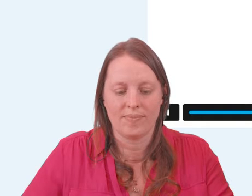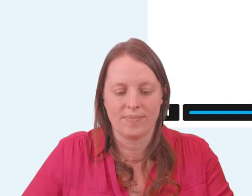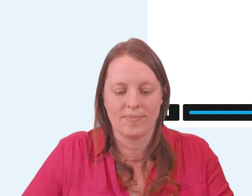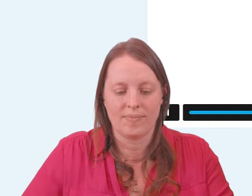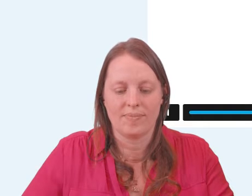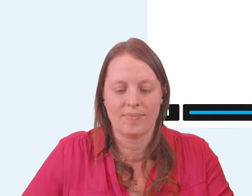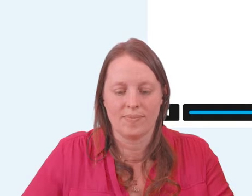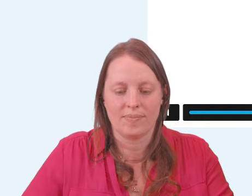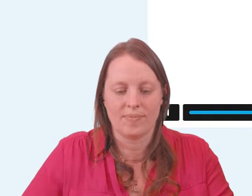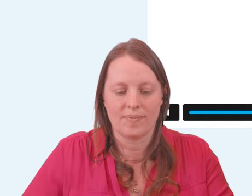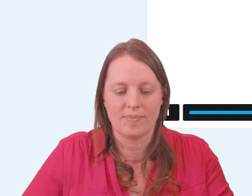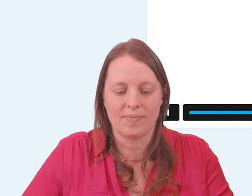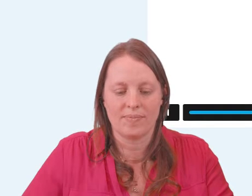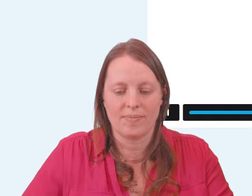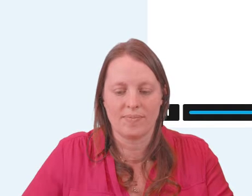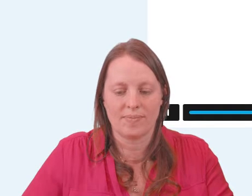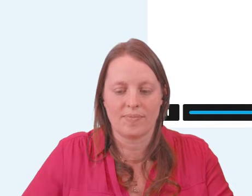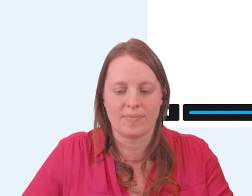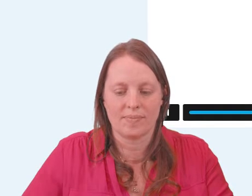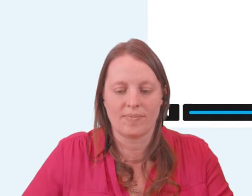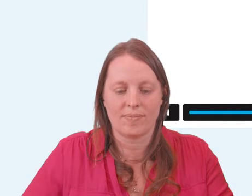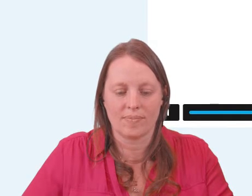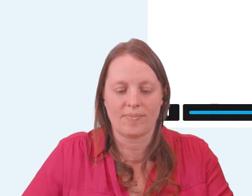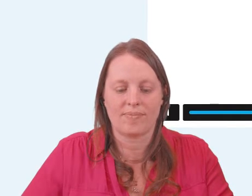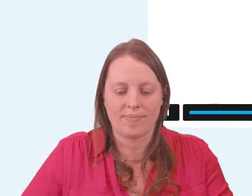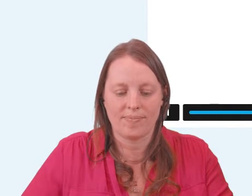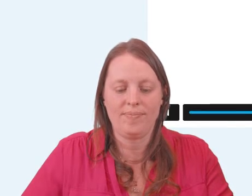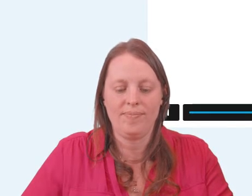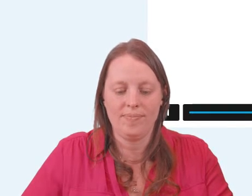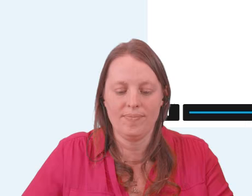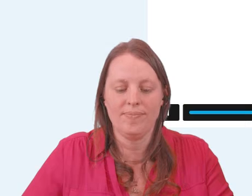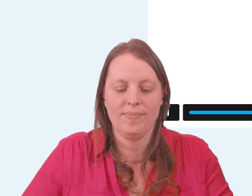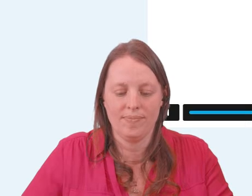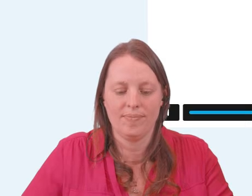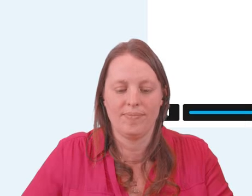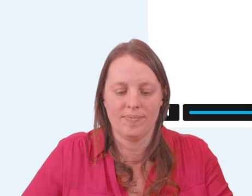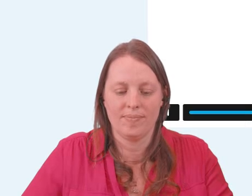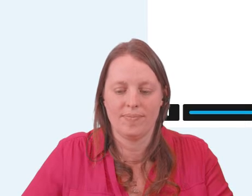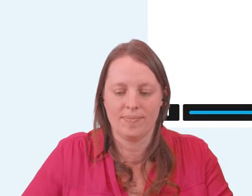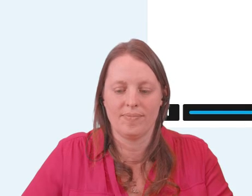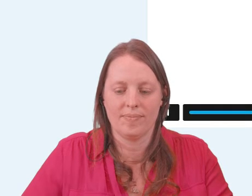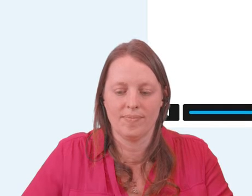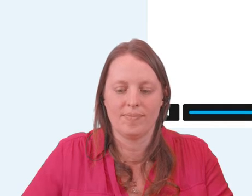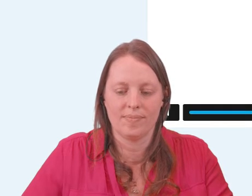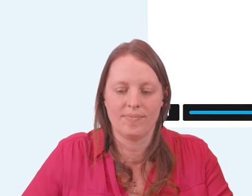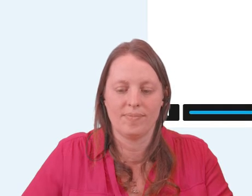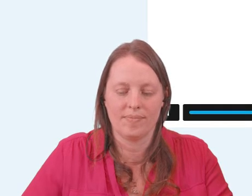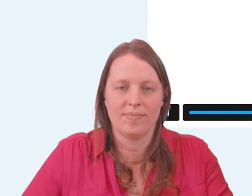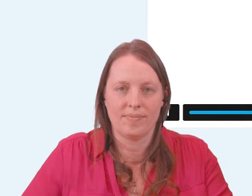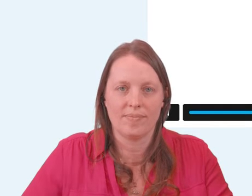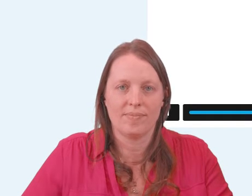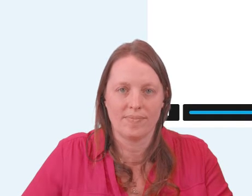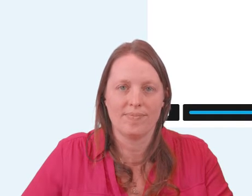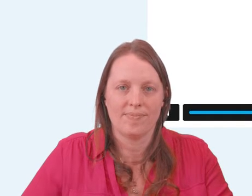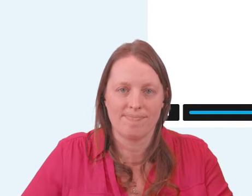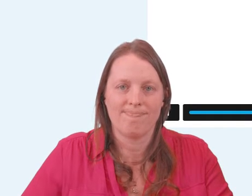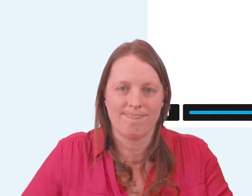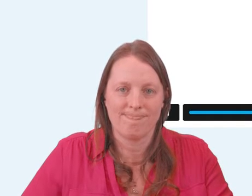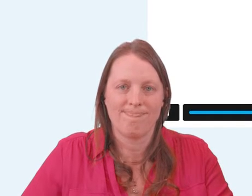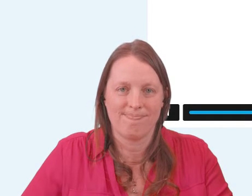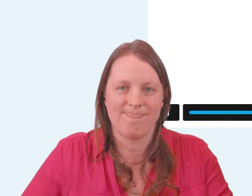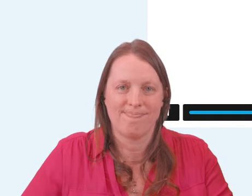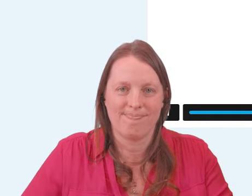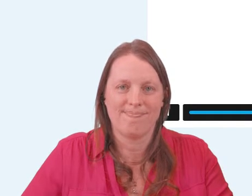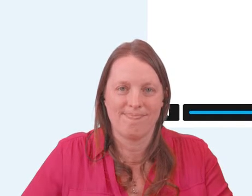Turn the head to affected side in order to attach to the cupula. So 90 degree to unaffected side, more than a